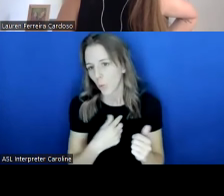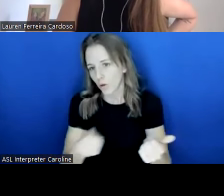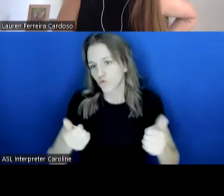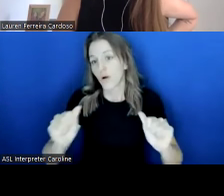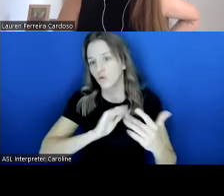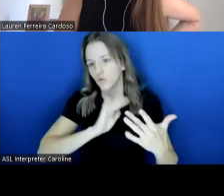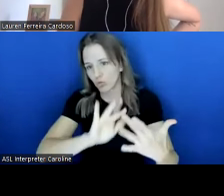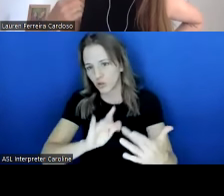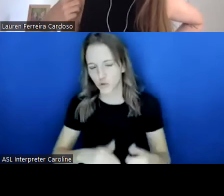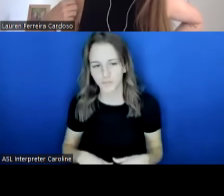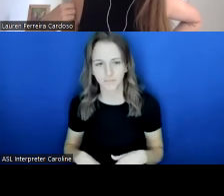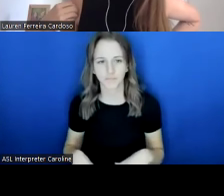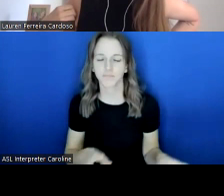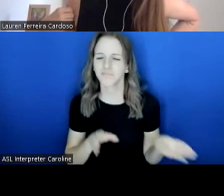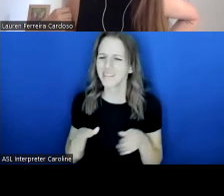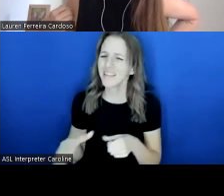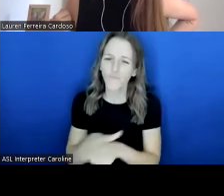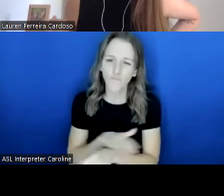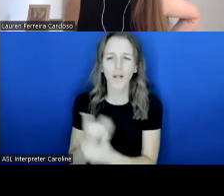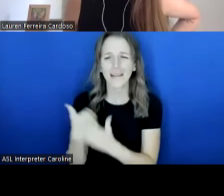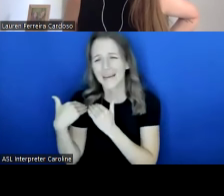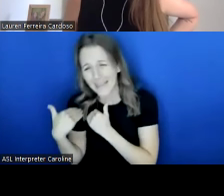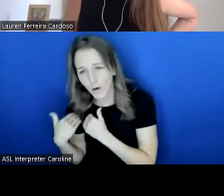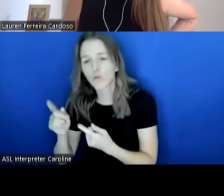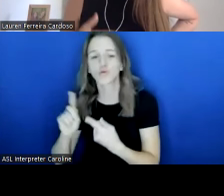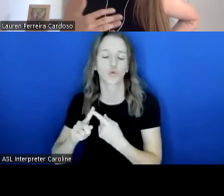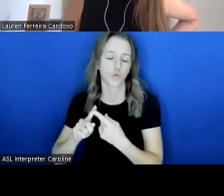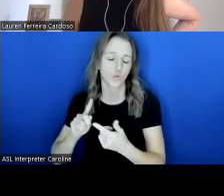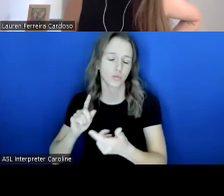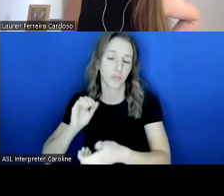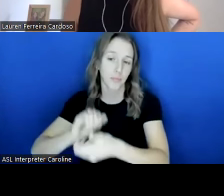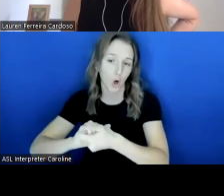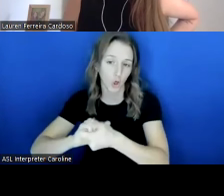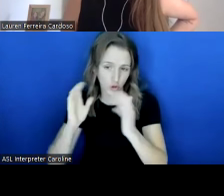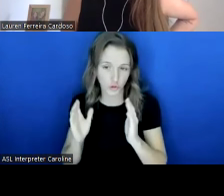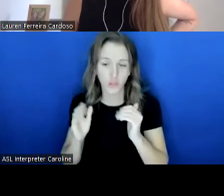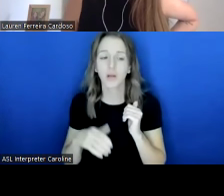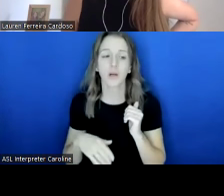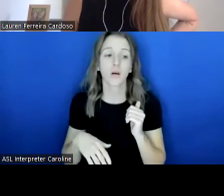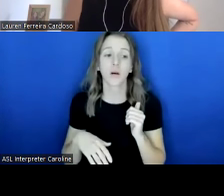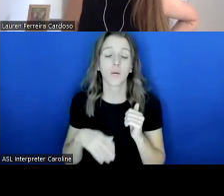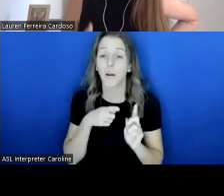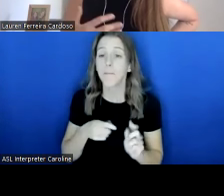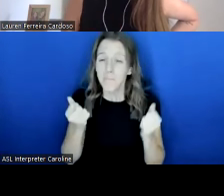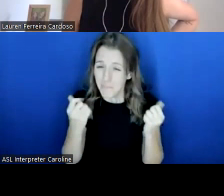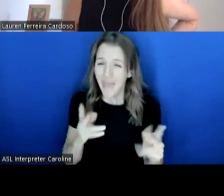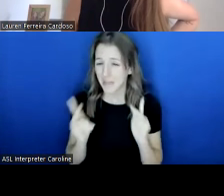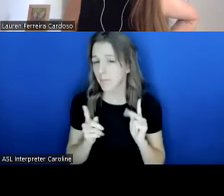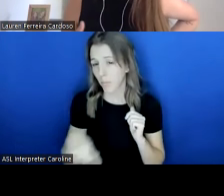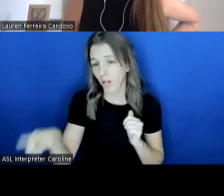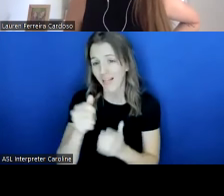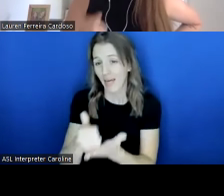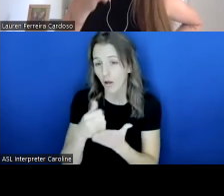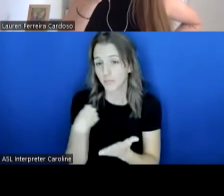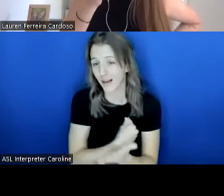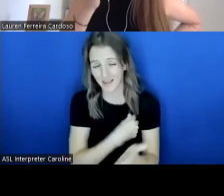And then being fully accountable to partners. And what I mean by that is that we had a lot of people help us get this out, a lot of community partners